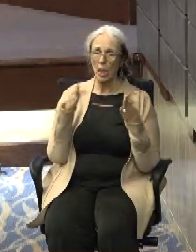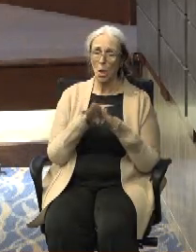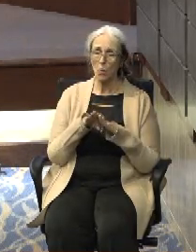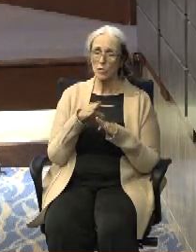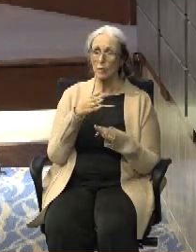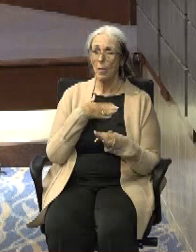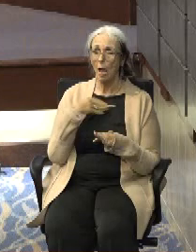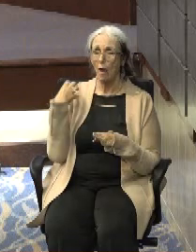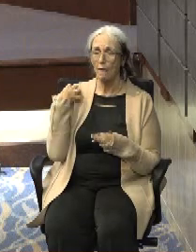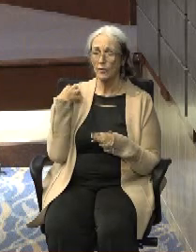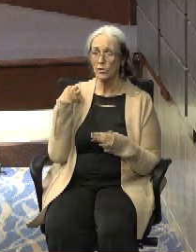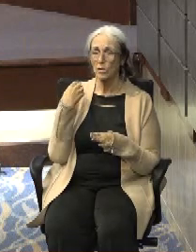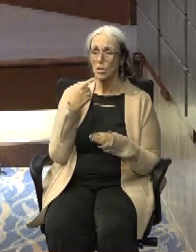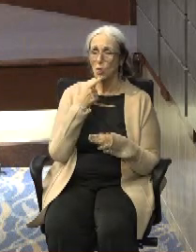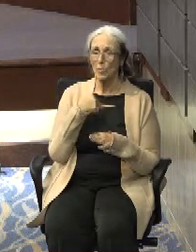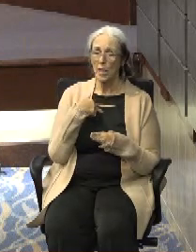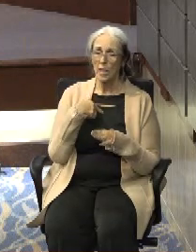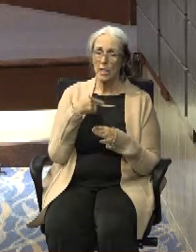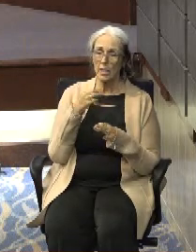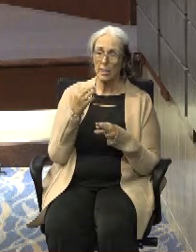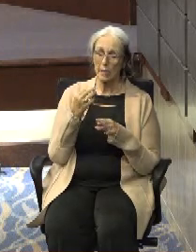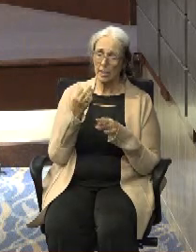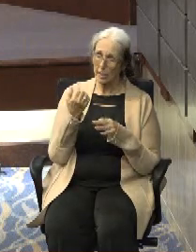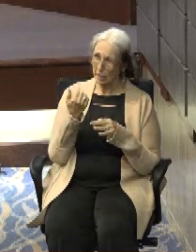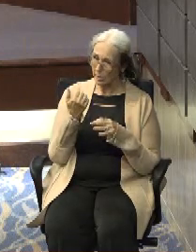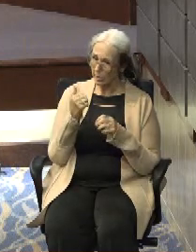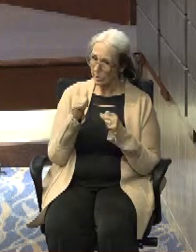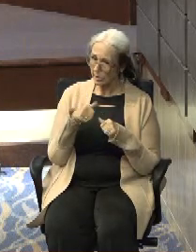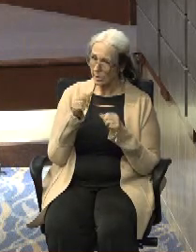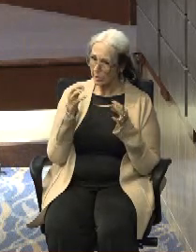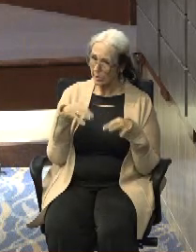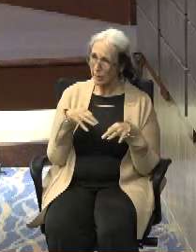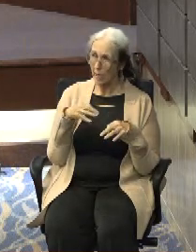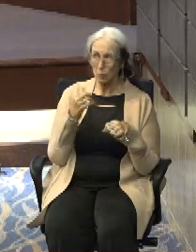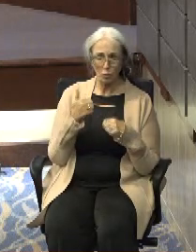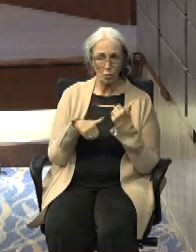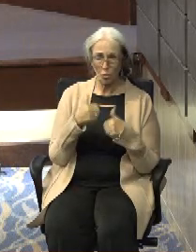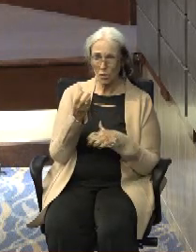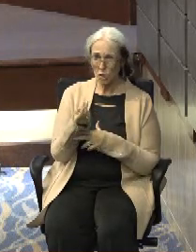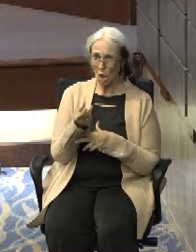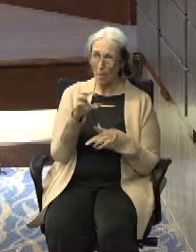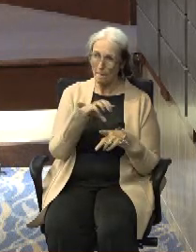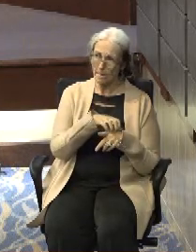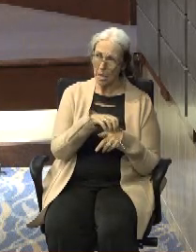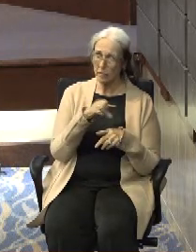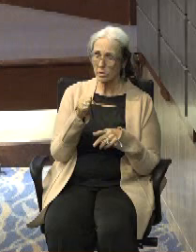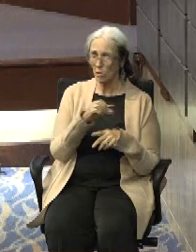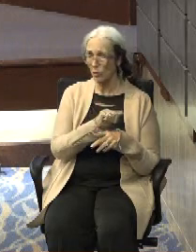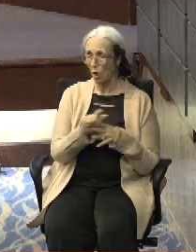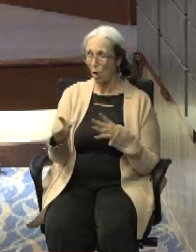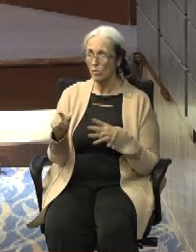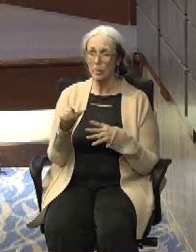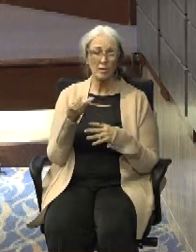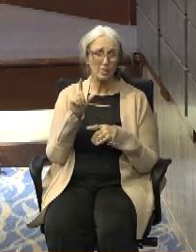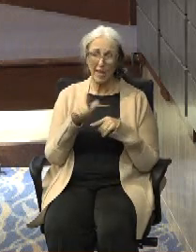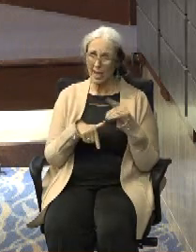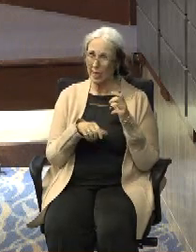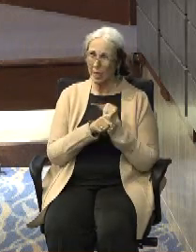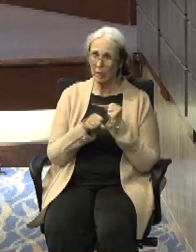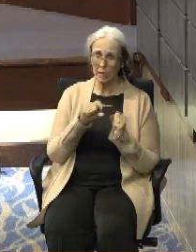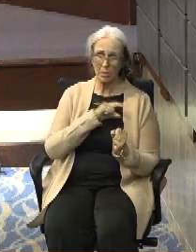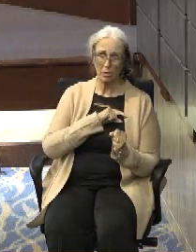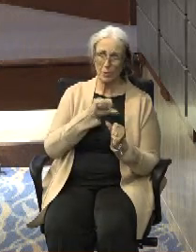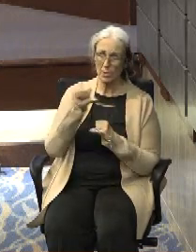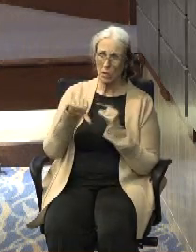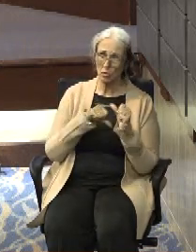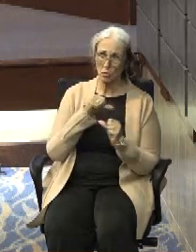that the officer told me that neither victim could determine which dog bit, so all must be treated the same. There is not a guilty by association clause in the